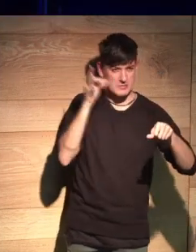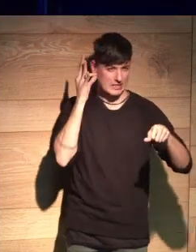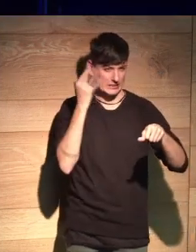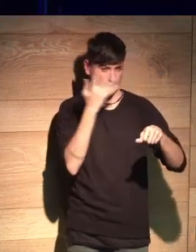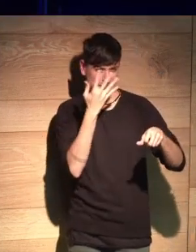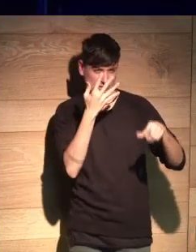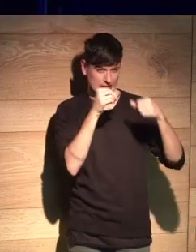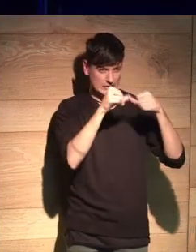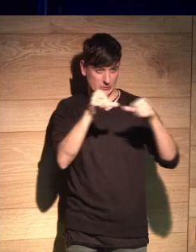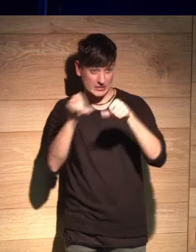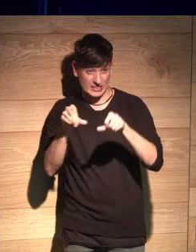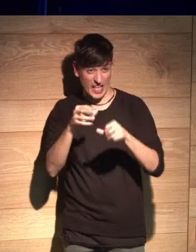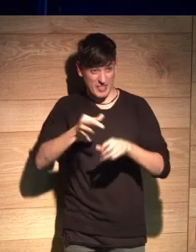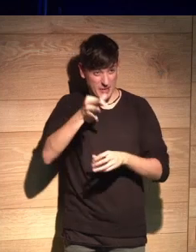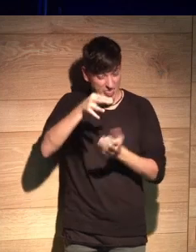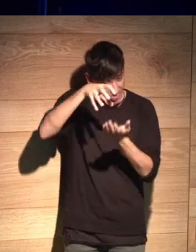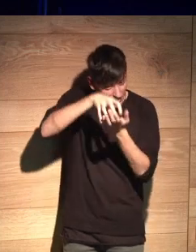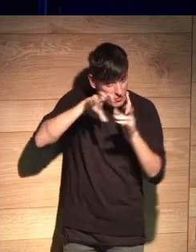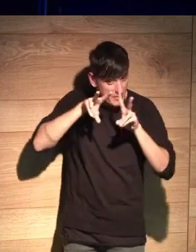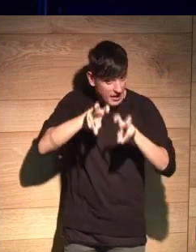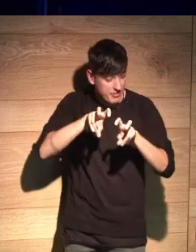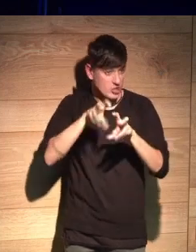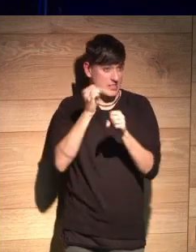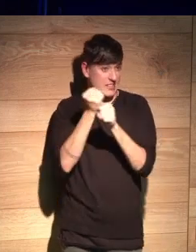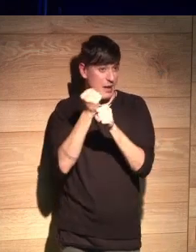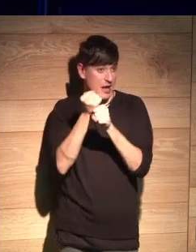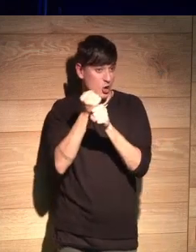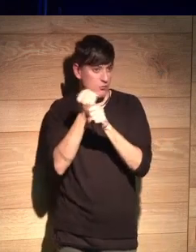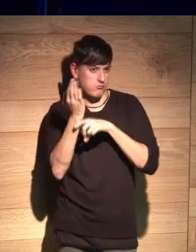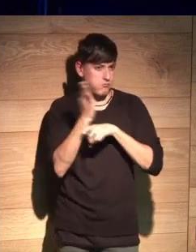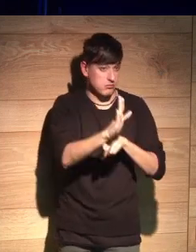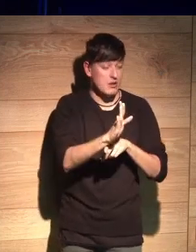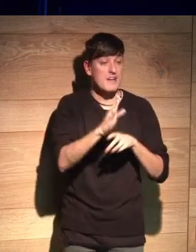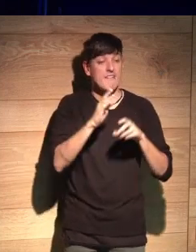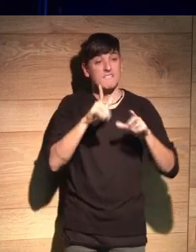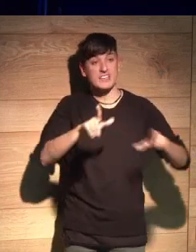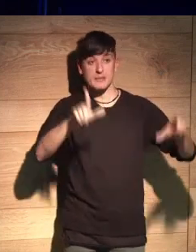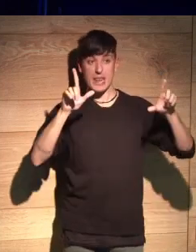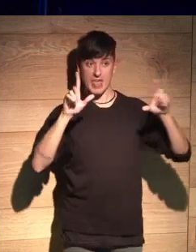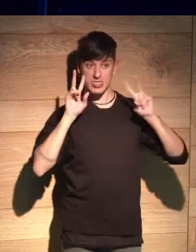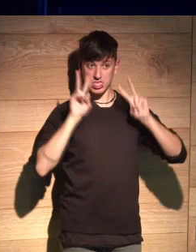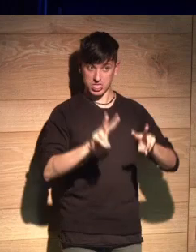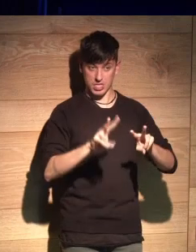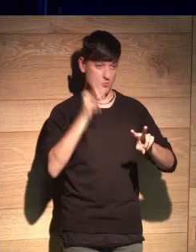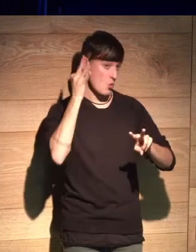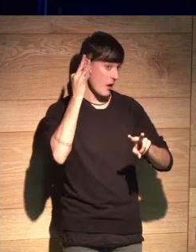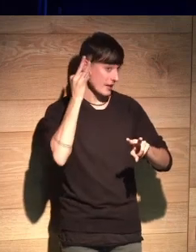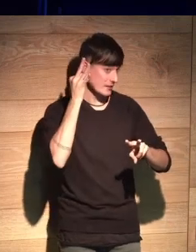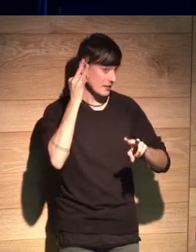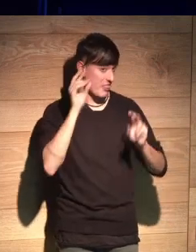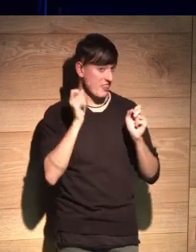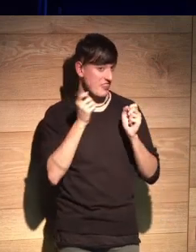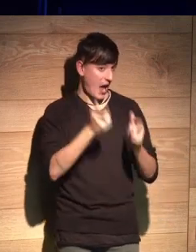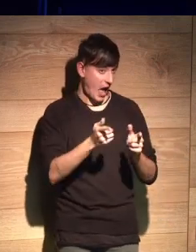exist. From her research center, she does this work. She gives visibility to women, and she encourages them